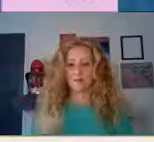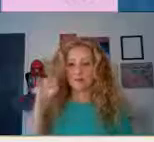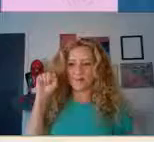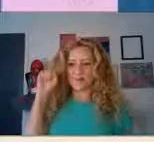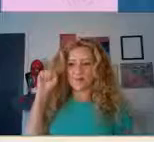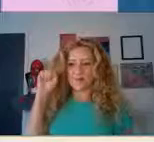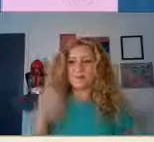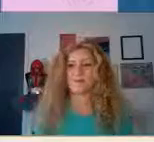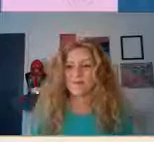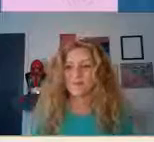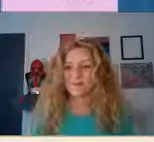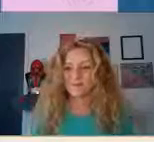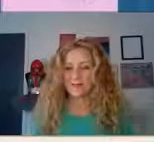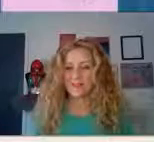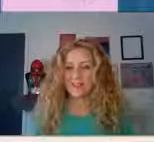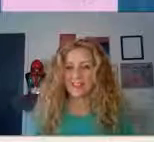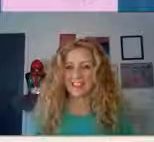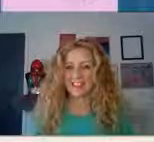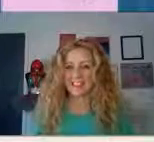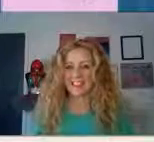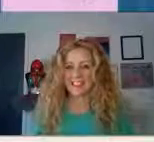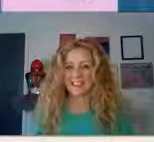your adventure bag!